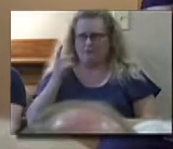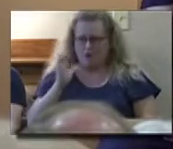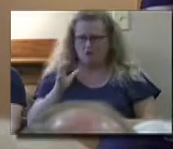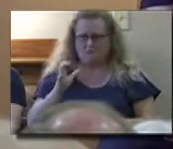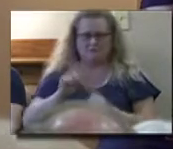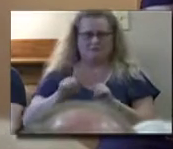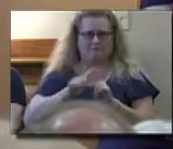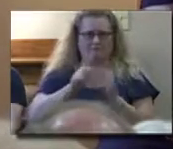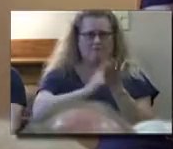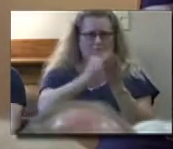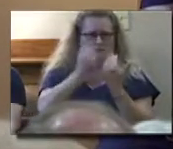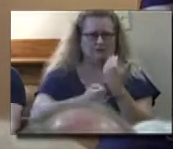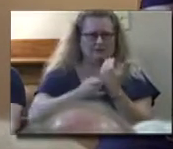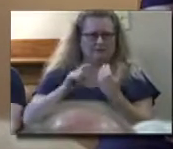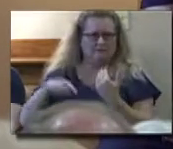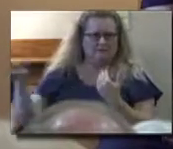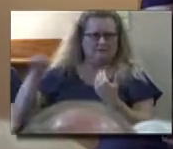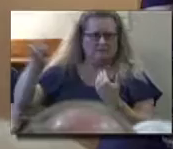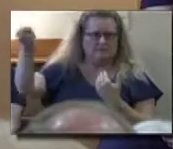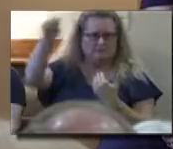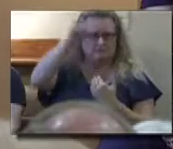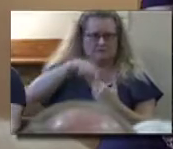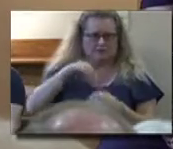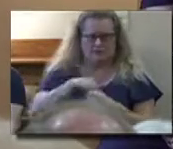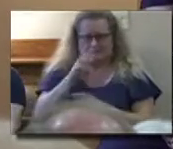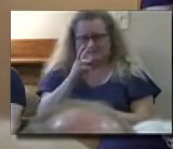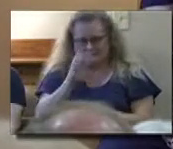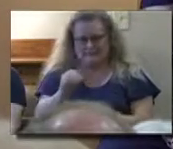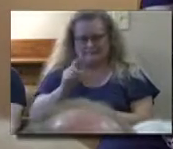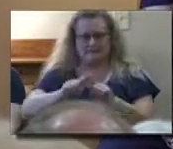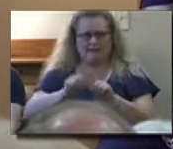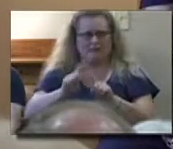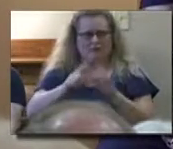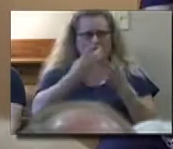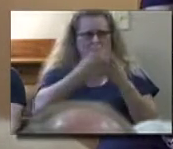projects in 60 different prisons.